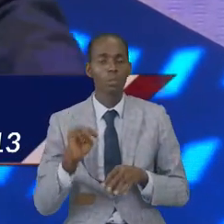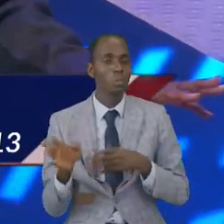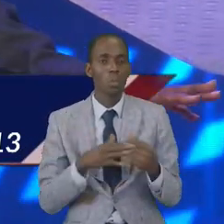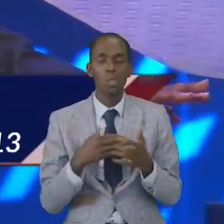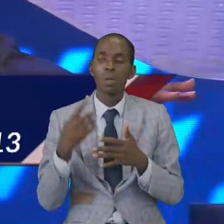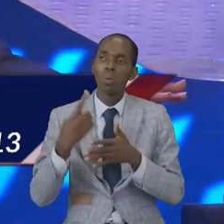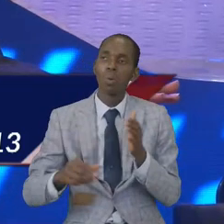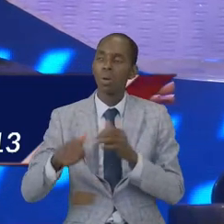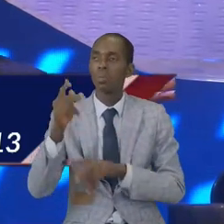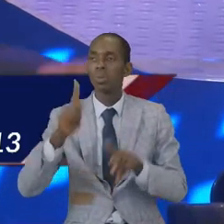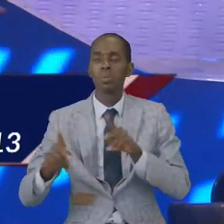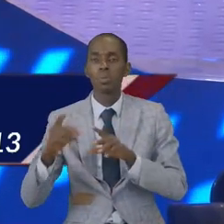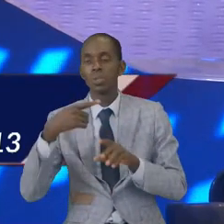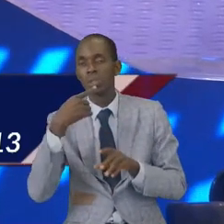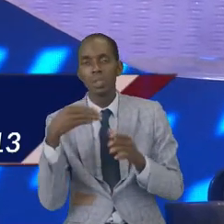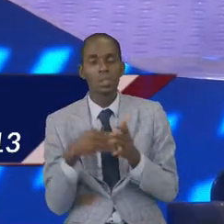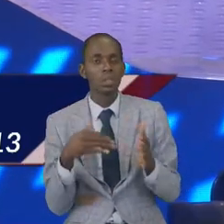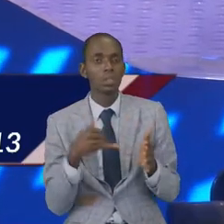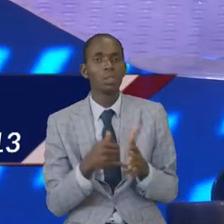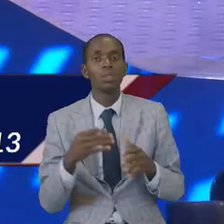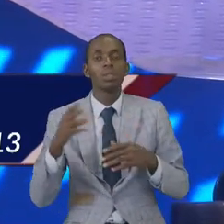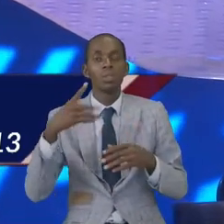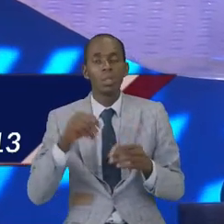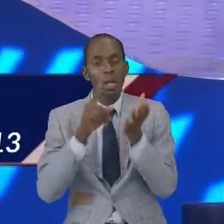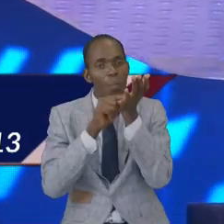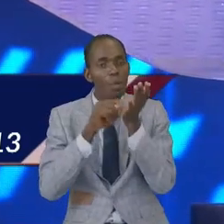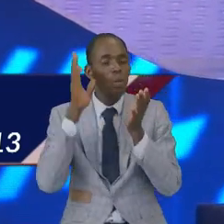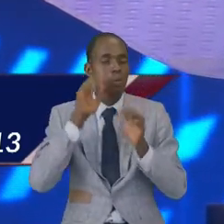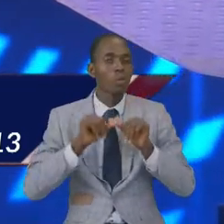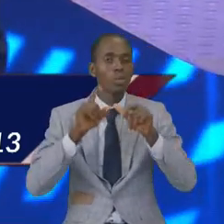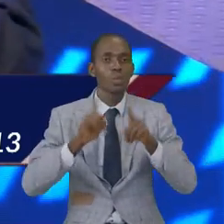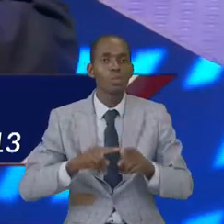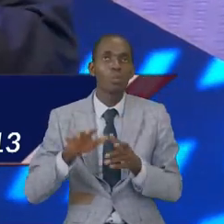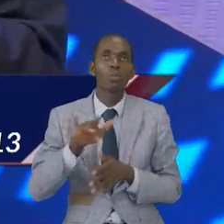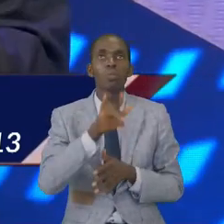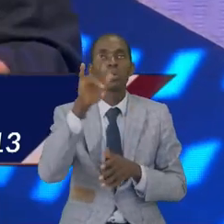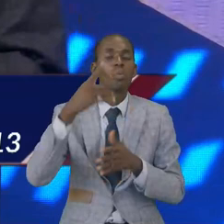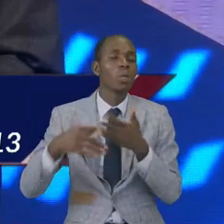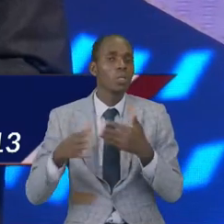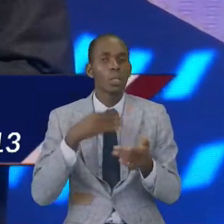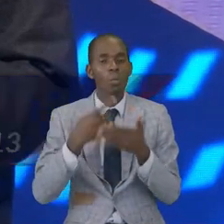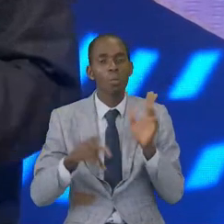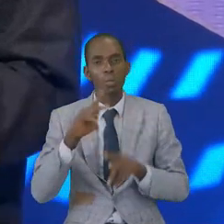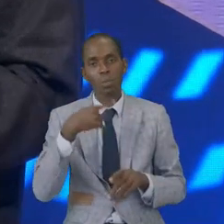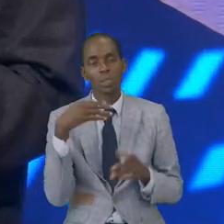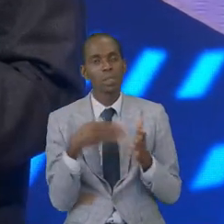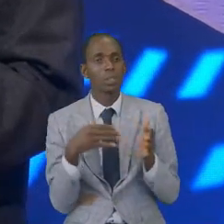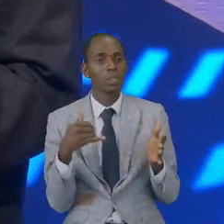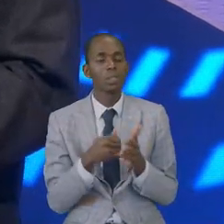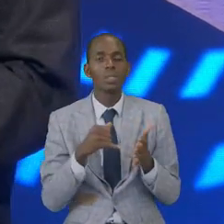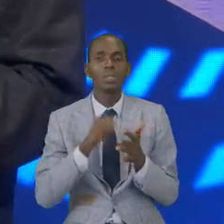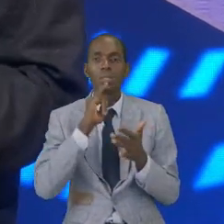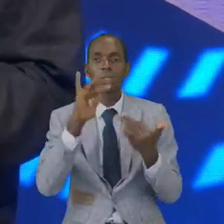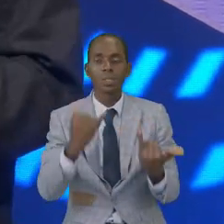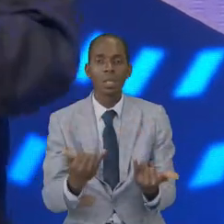A bird will keep on flying, whatever the outward world is saying. If it's now your nature, the new nature,